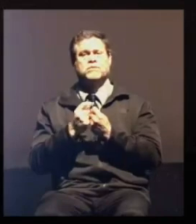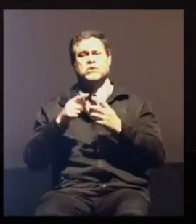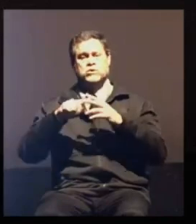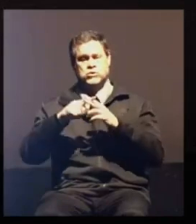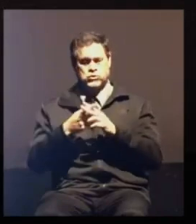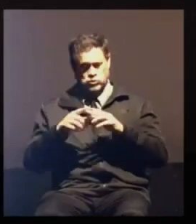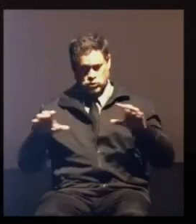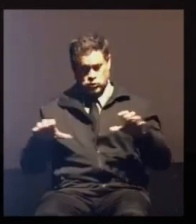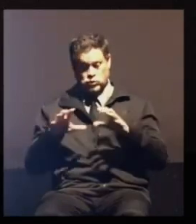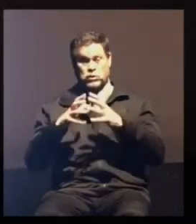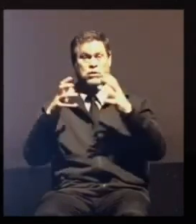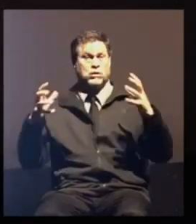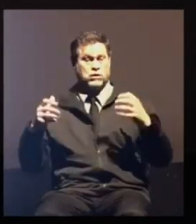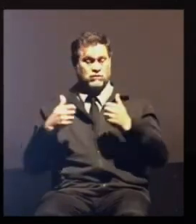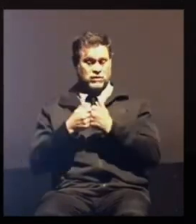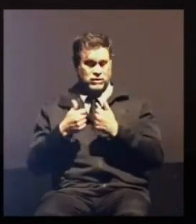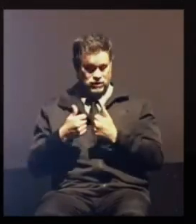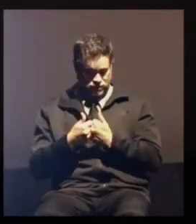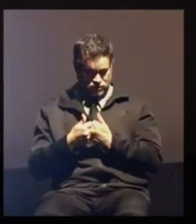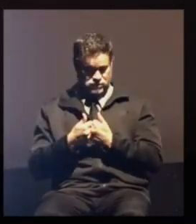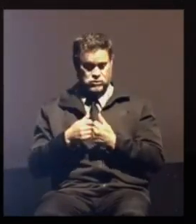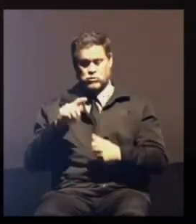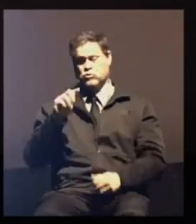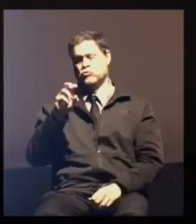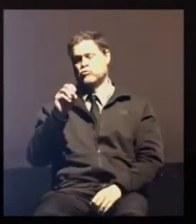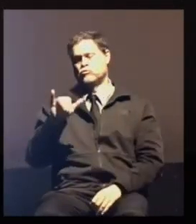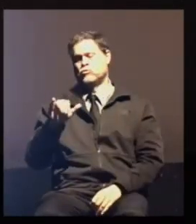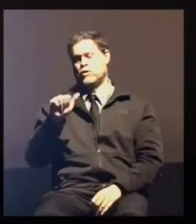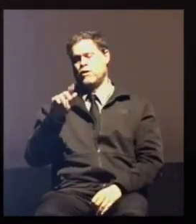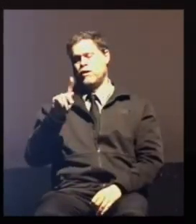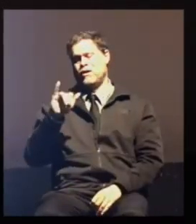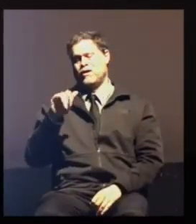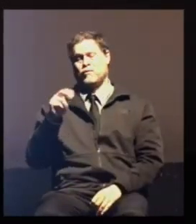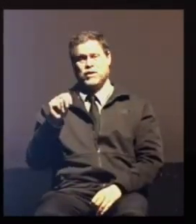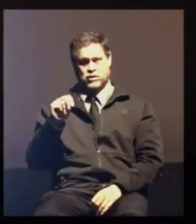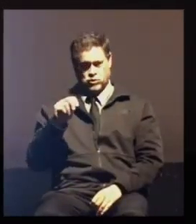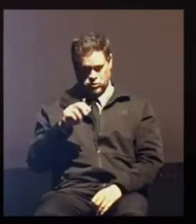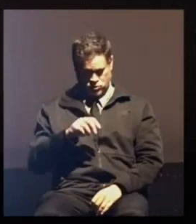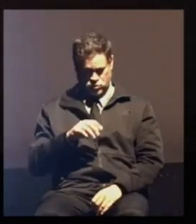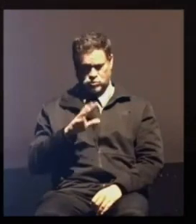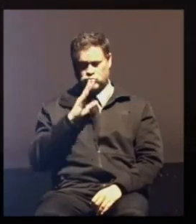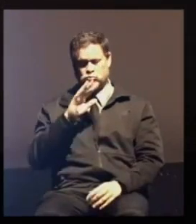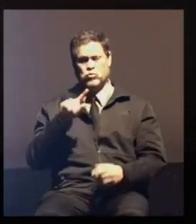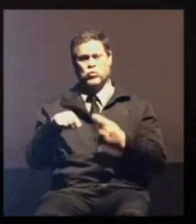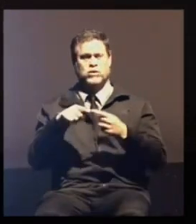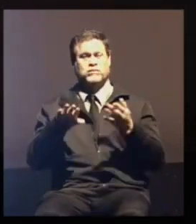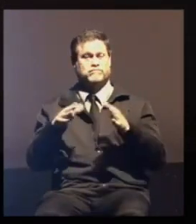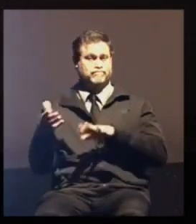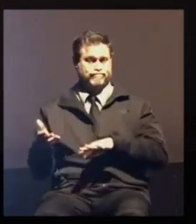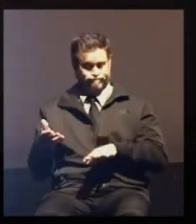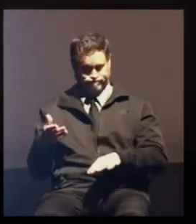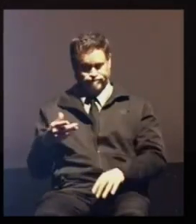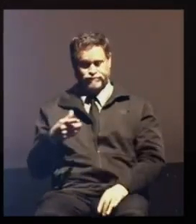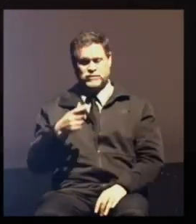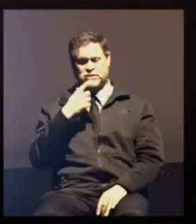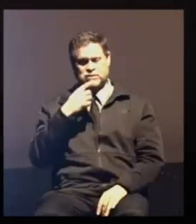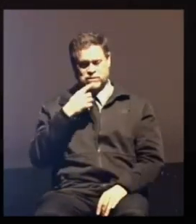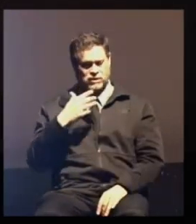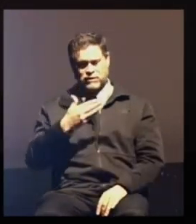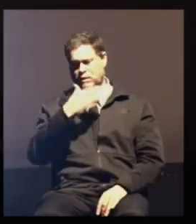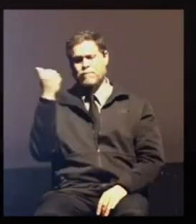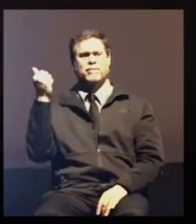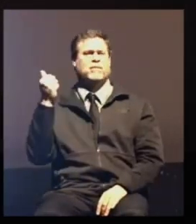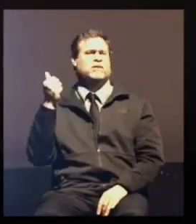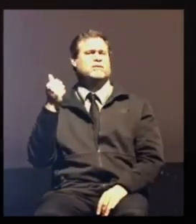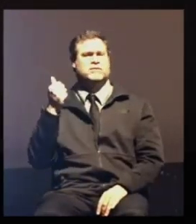doing a lot of our games. In fact, when Troy Aikman eulogized them, he mentioned, he goes, I had the best deal